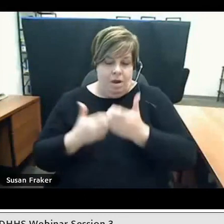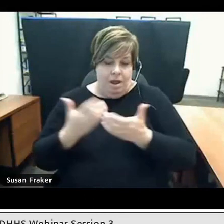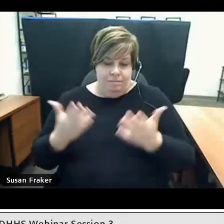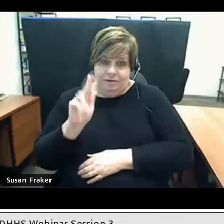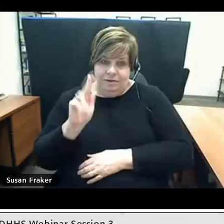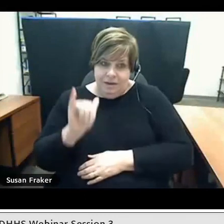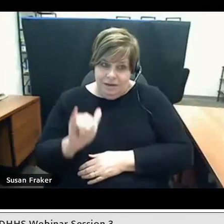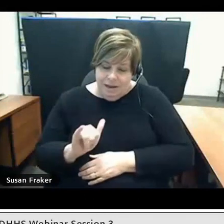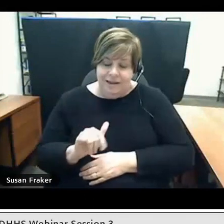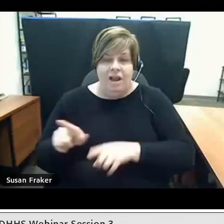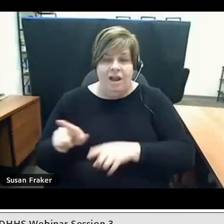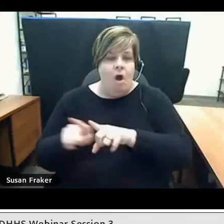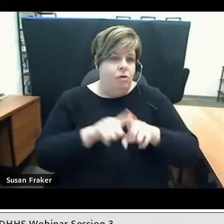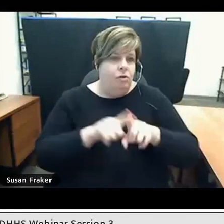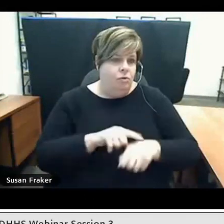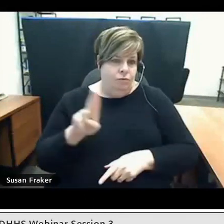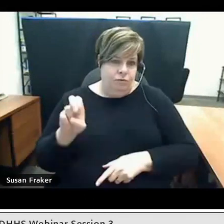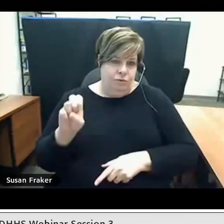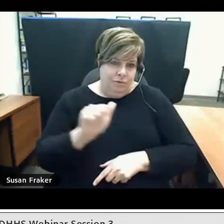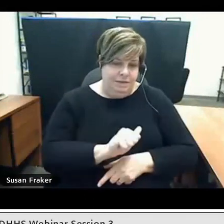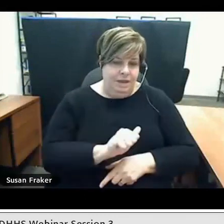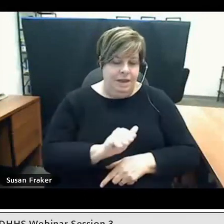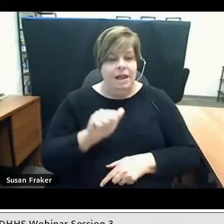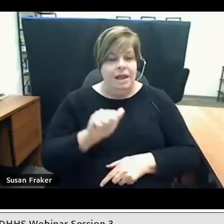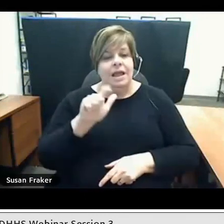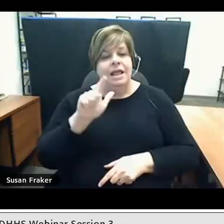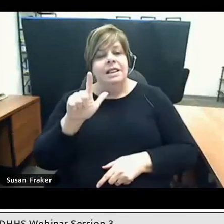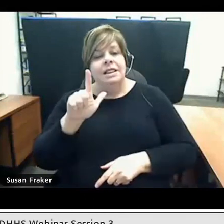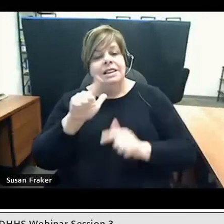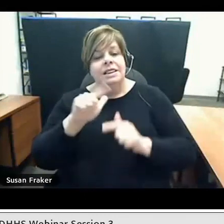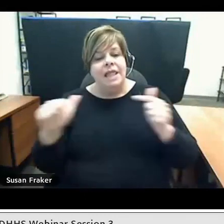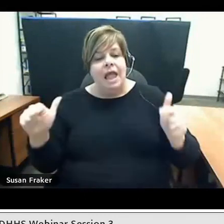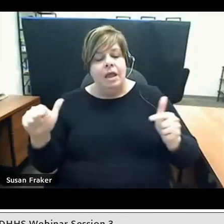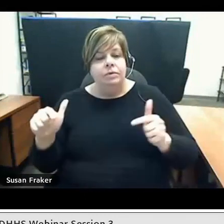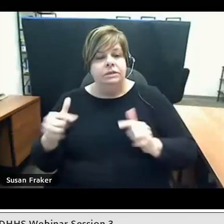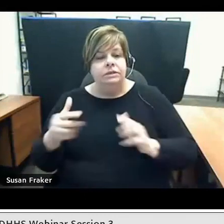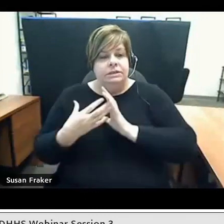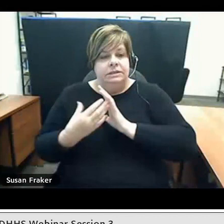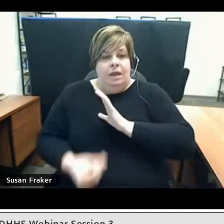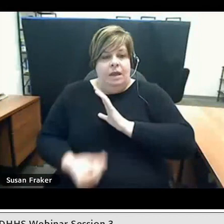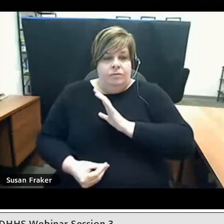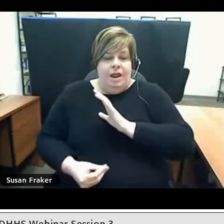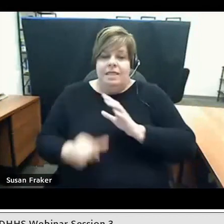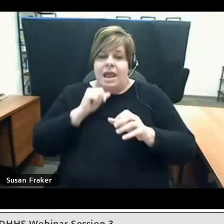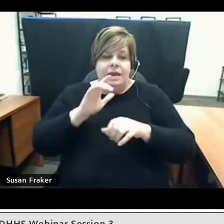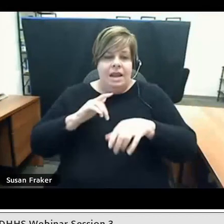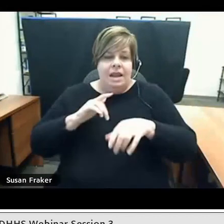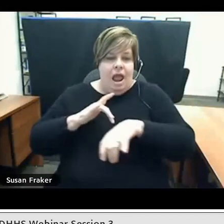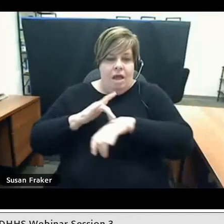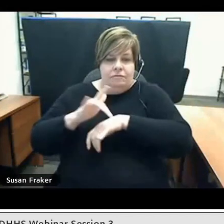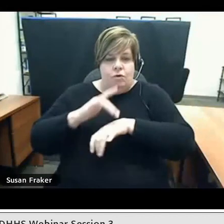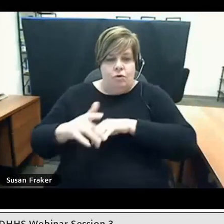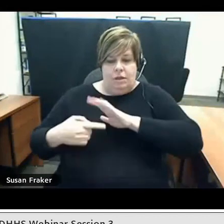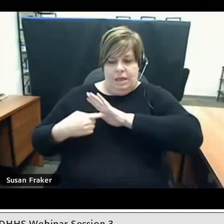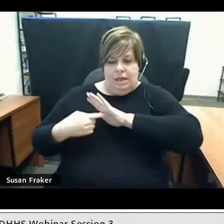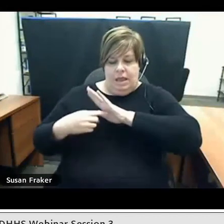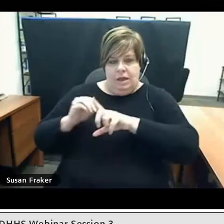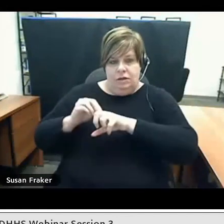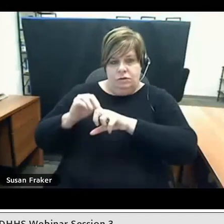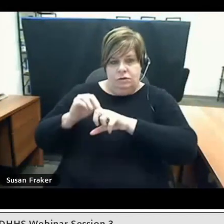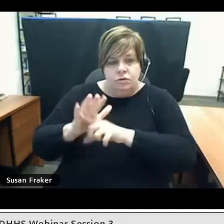the country is language deprivation, when people did not have early exposure to American Sign Language and didn't have